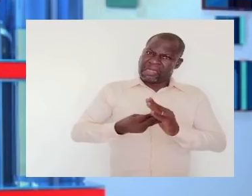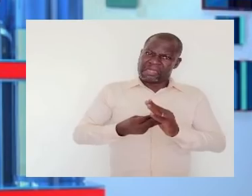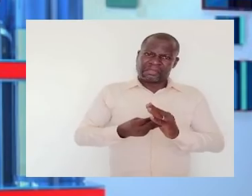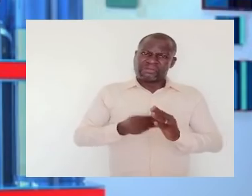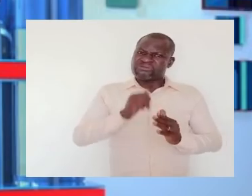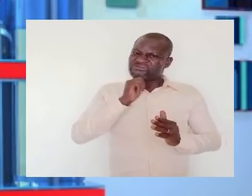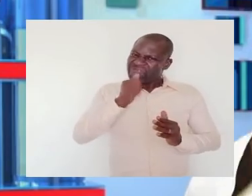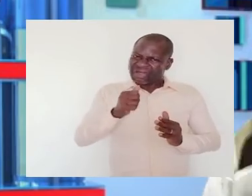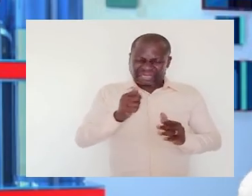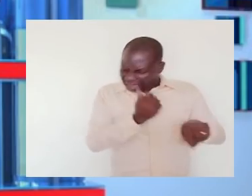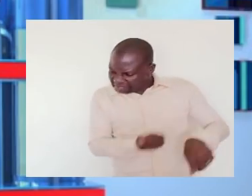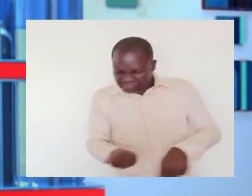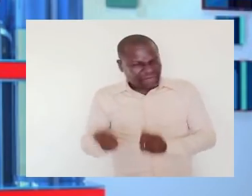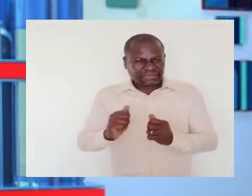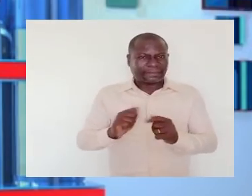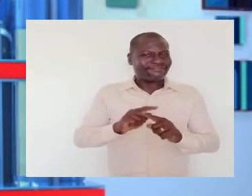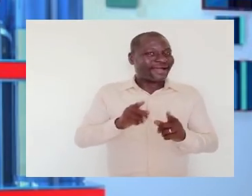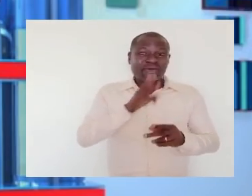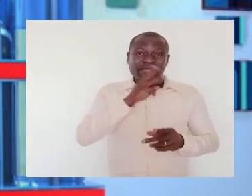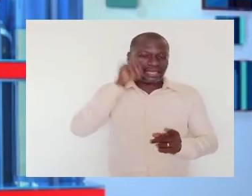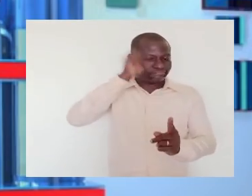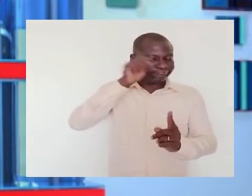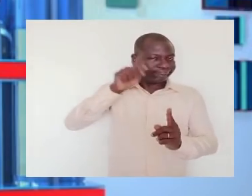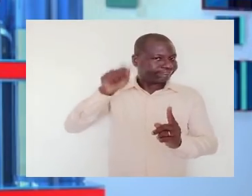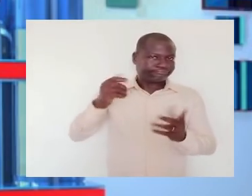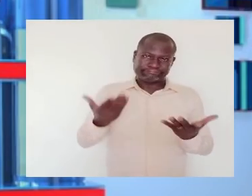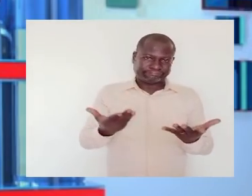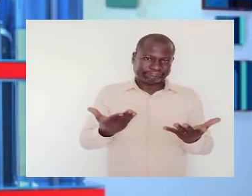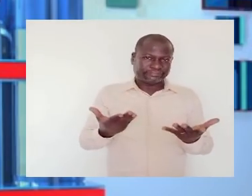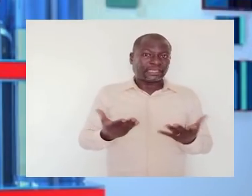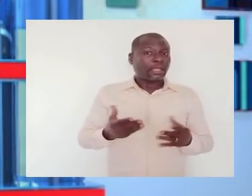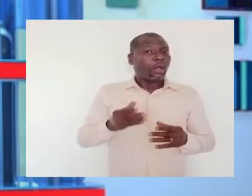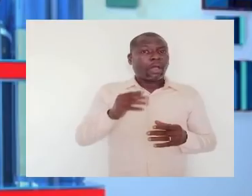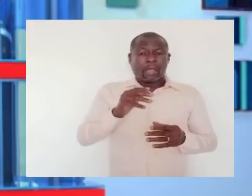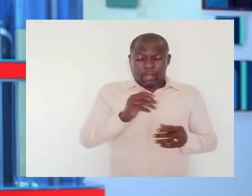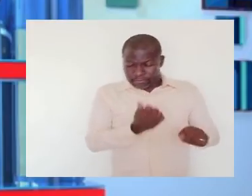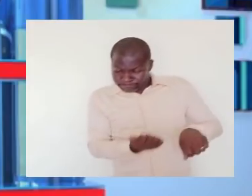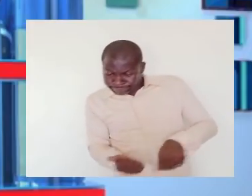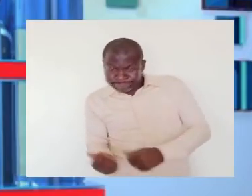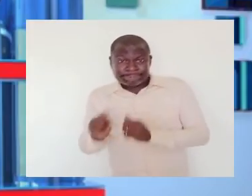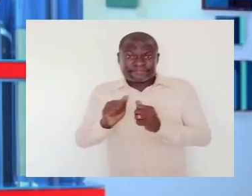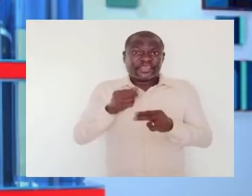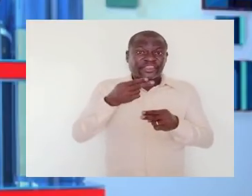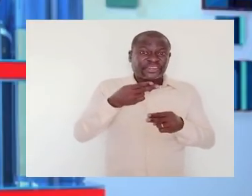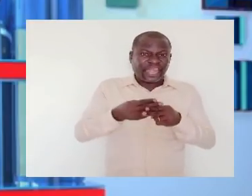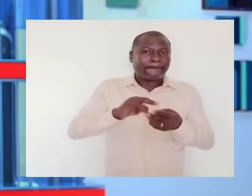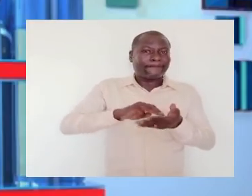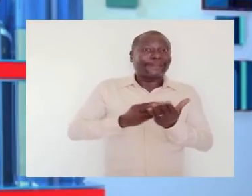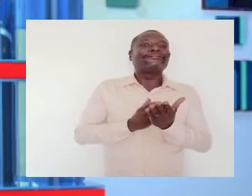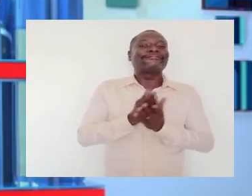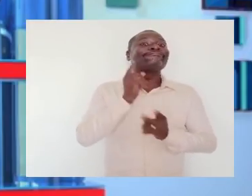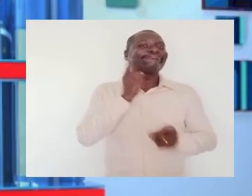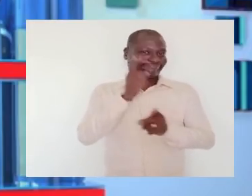rantizo ana esubo aye di nipa ehye ensuo mu no eye baptor I